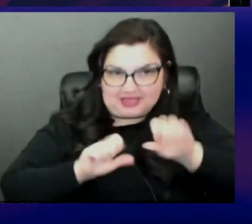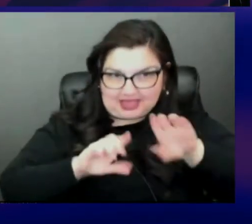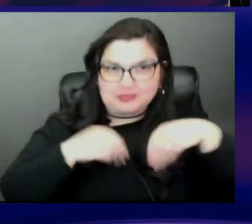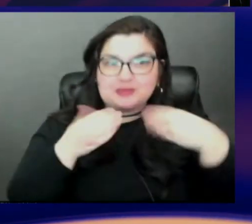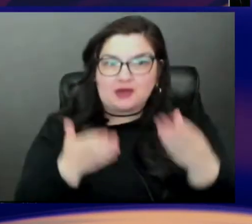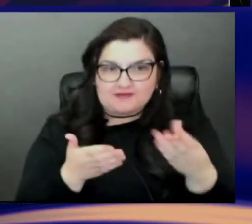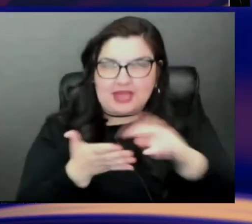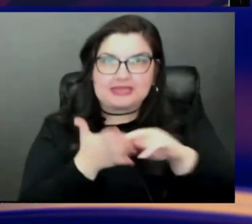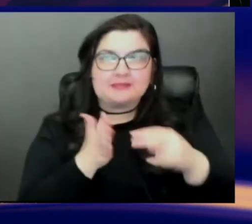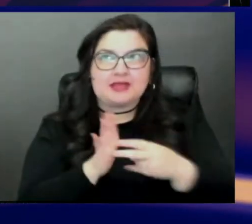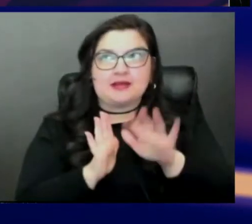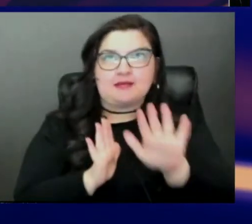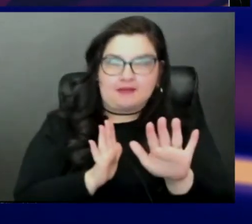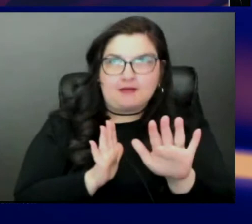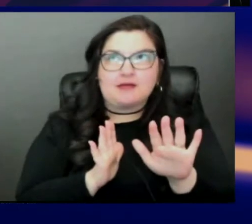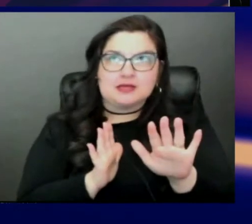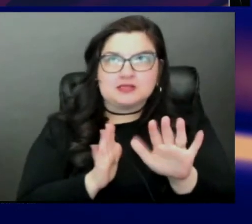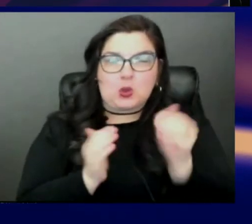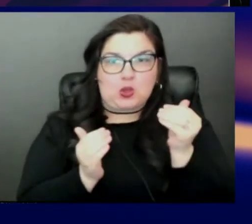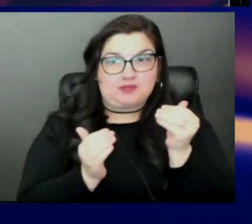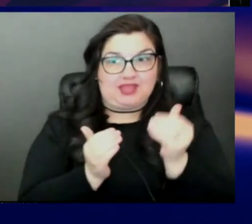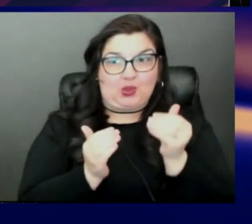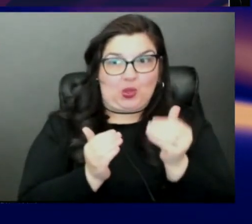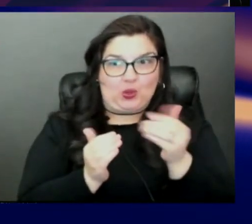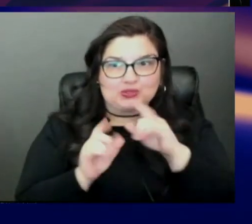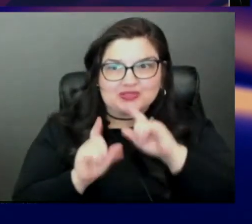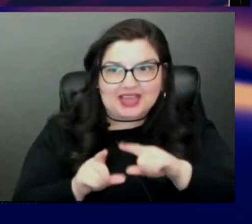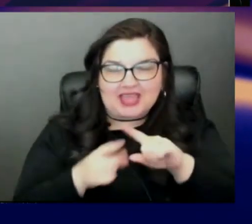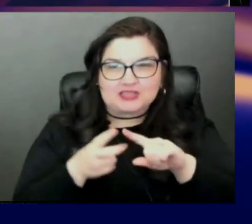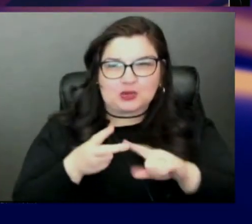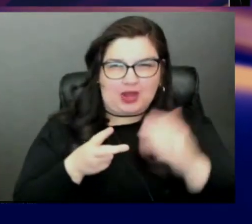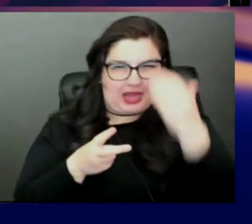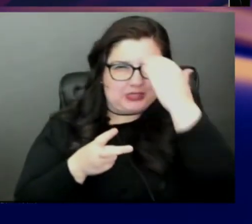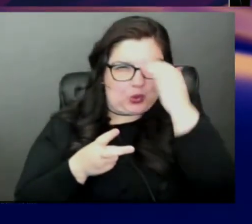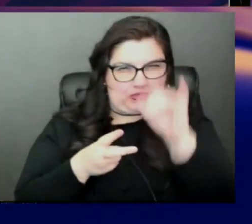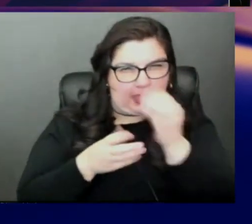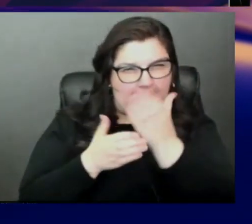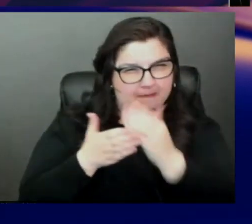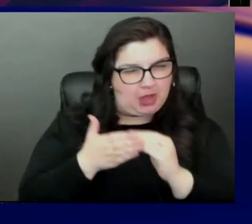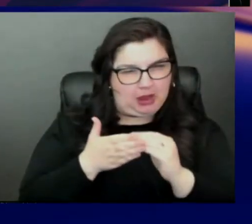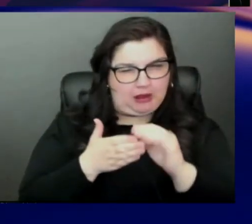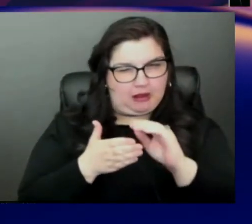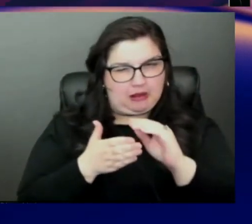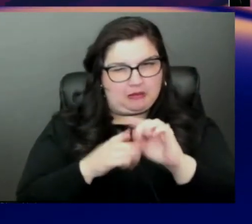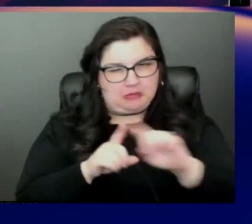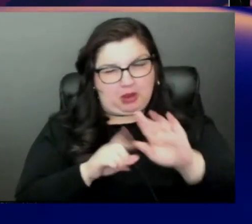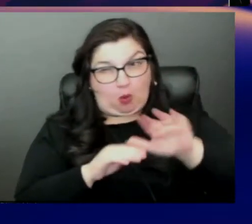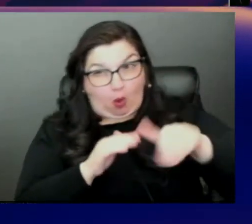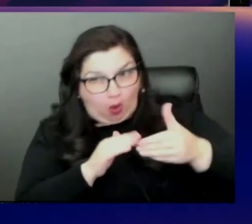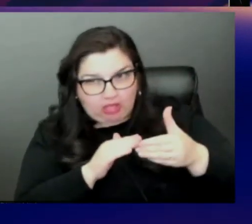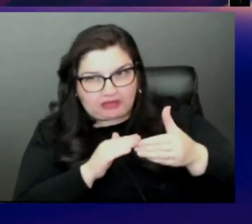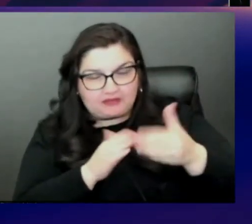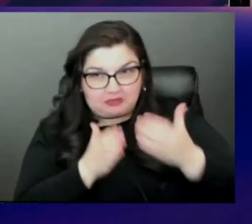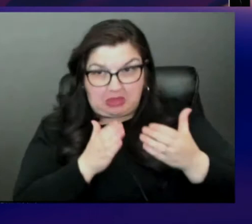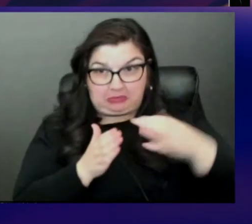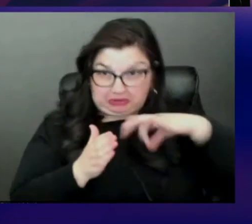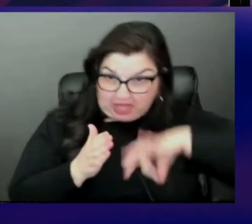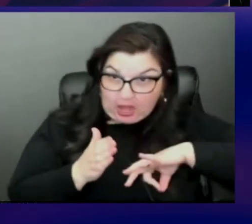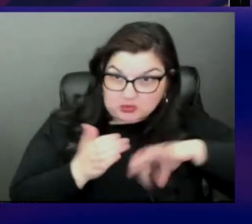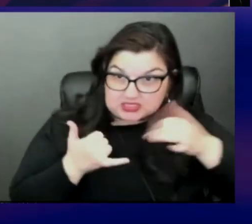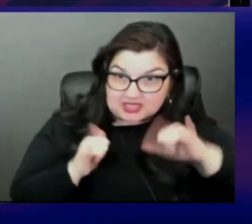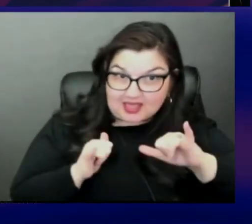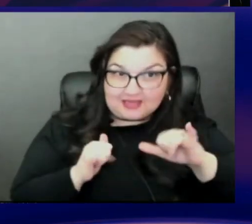it's like, okay, I'm getting closer to the answer, or I know this part, but I don't necessarily know all of it, and that might count. Yeah, got absolutely. It.